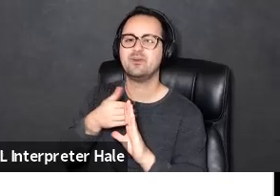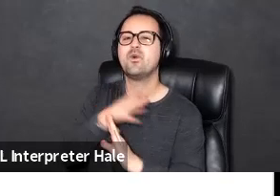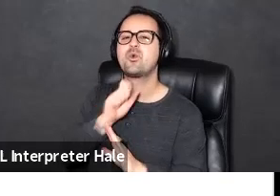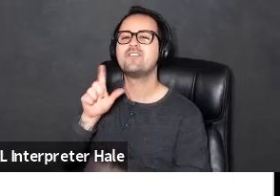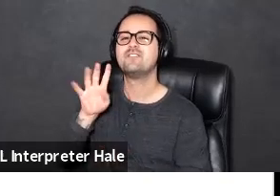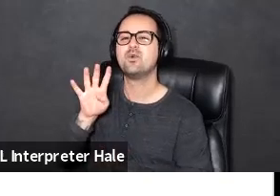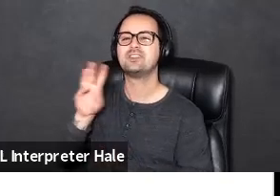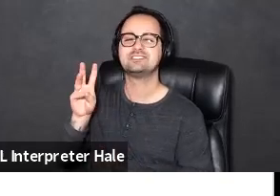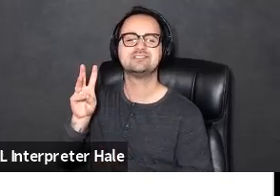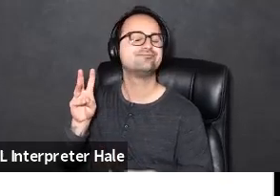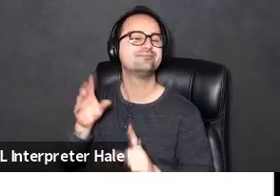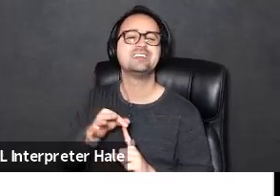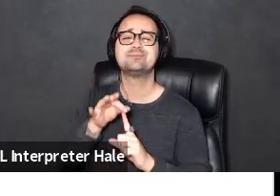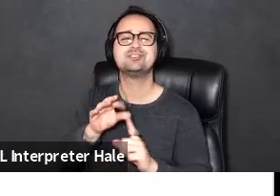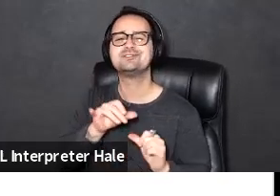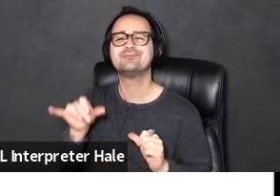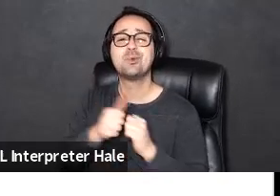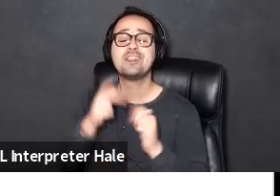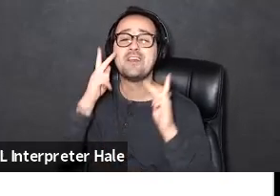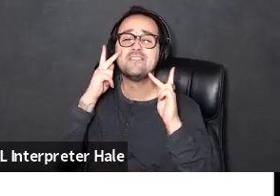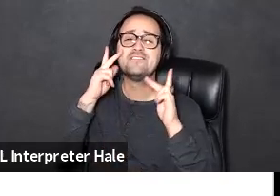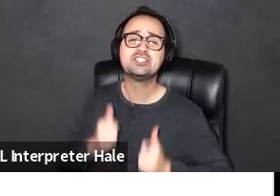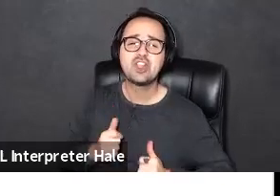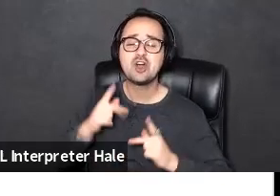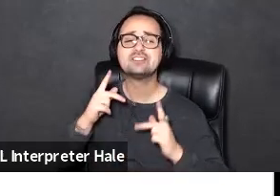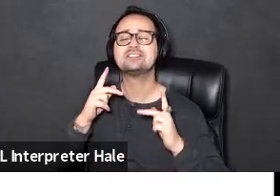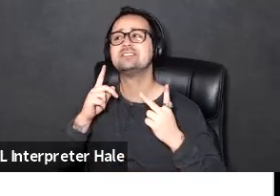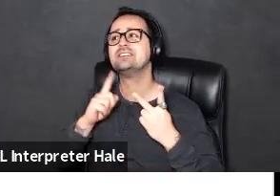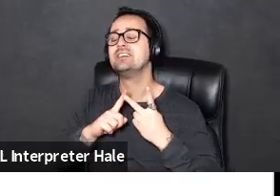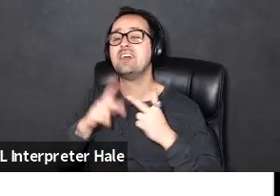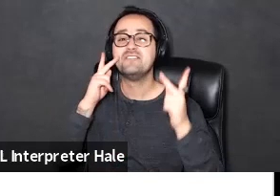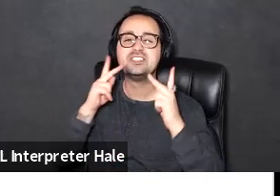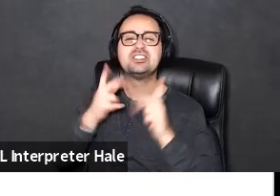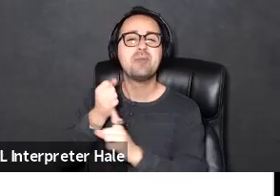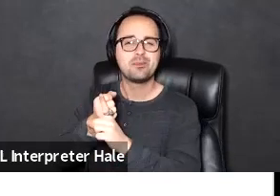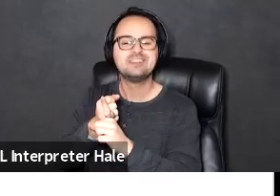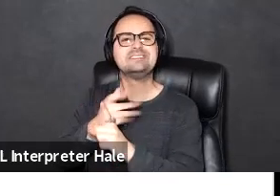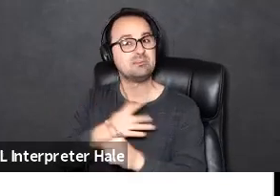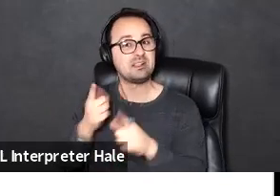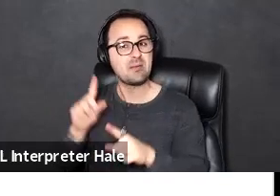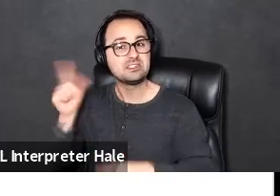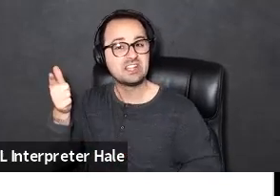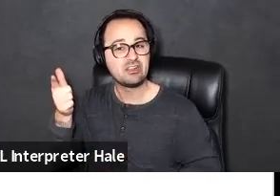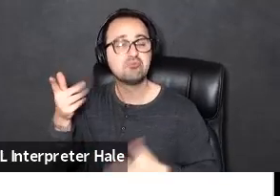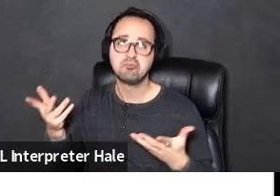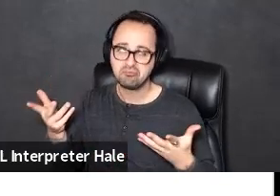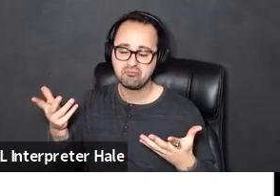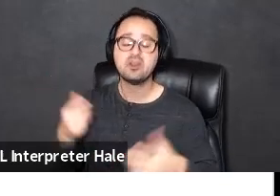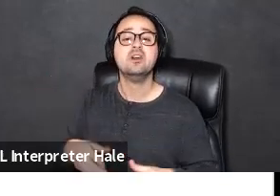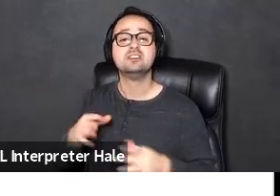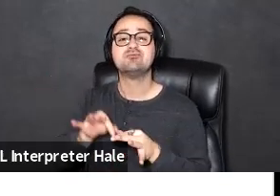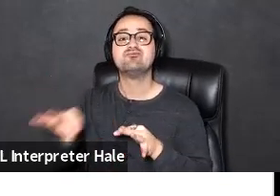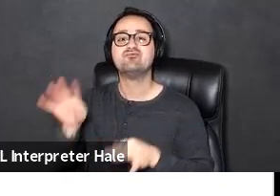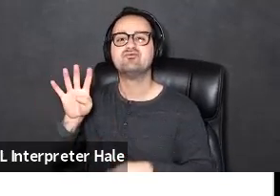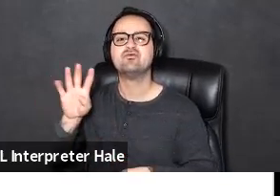in, you know, dealing with any vision impairment, know that a lot of times that comes later in life. So moving to 46